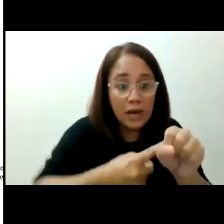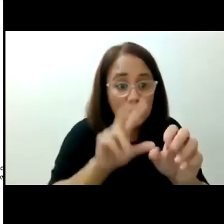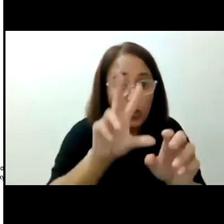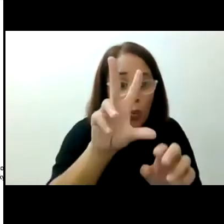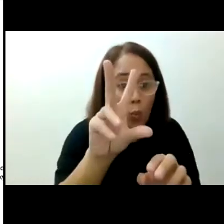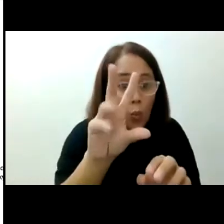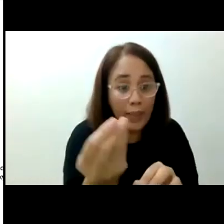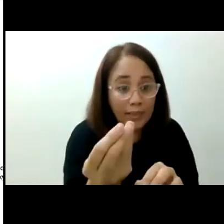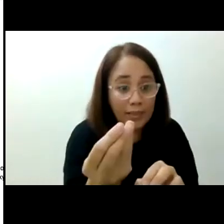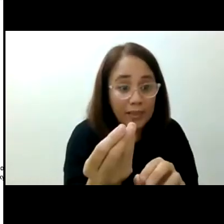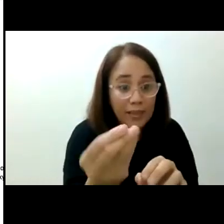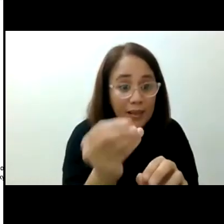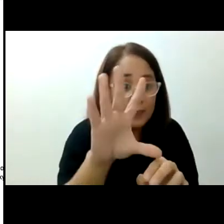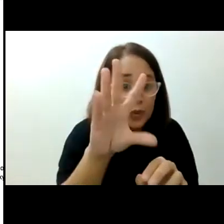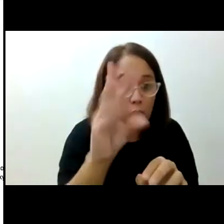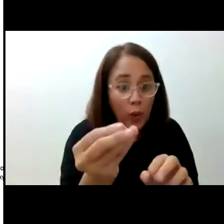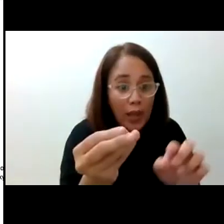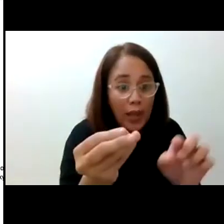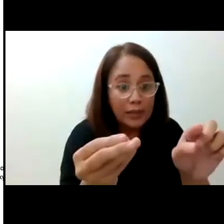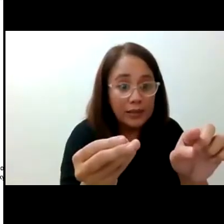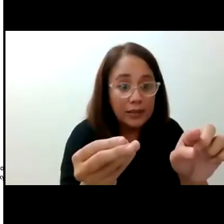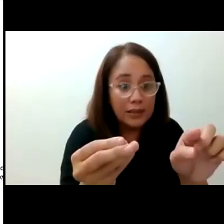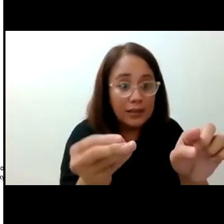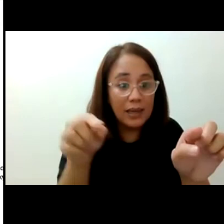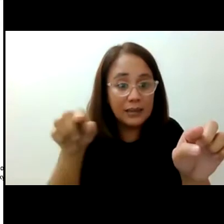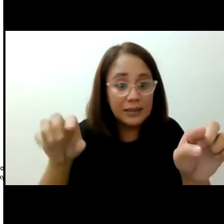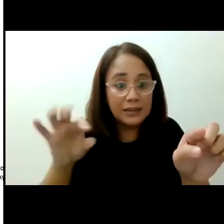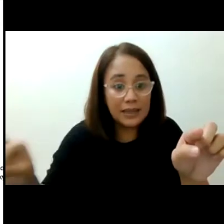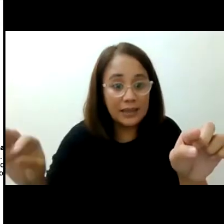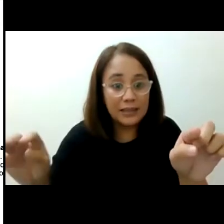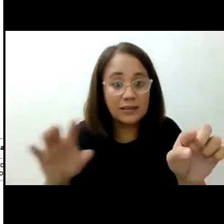So take out the rest of that paragraph.